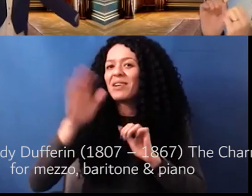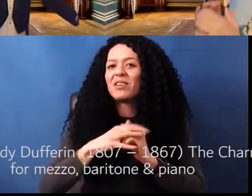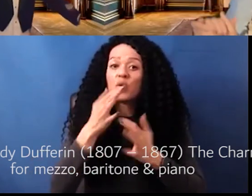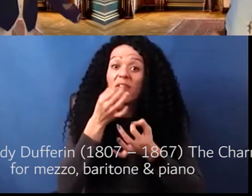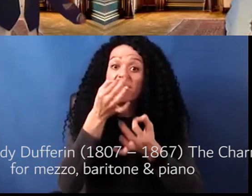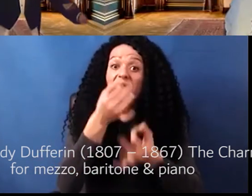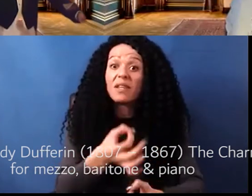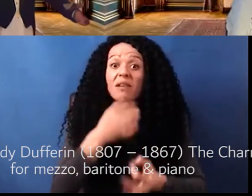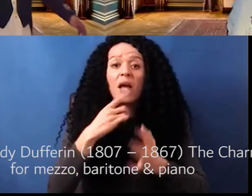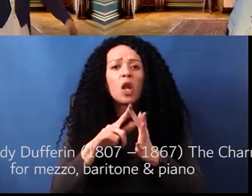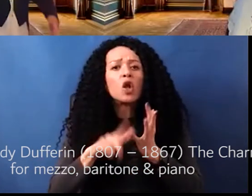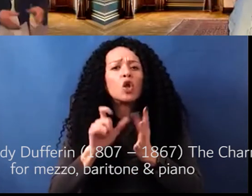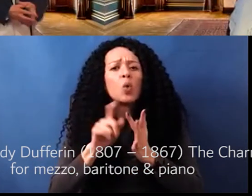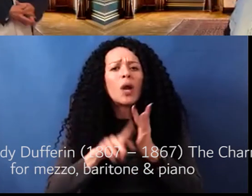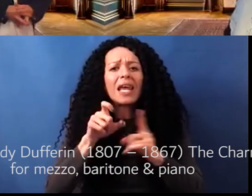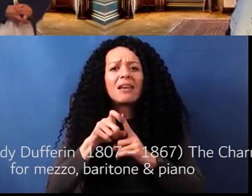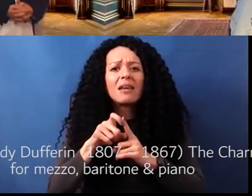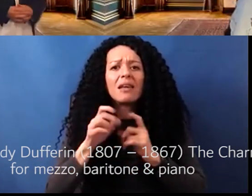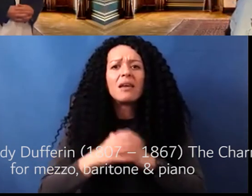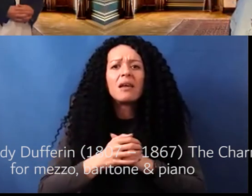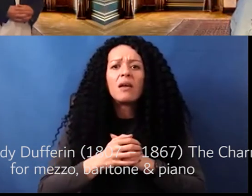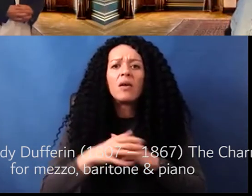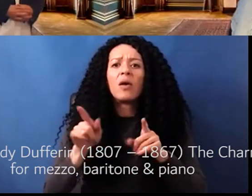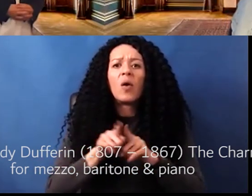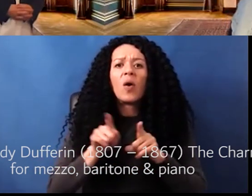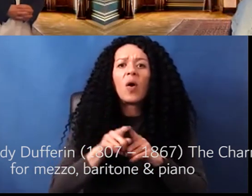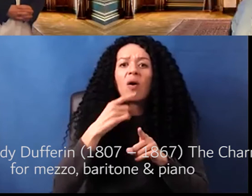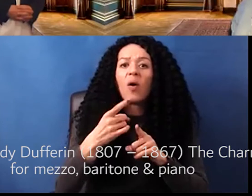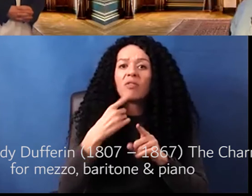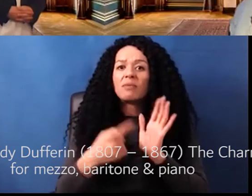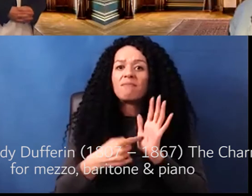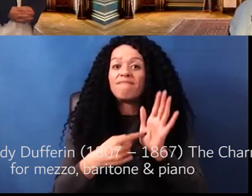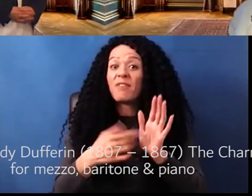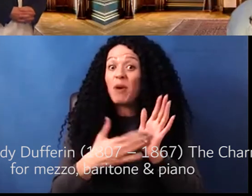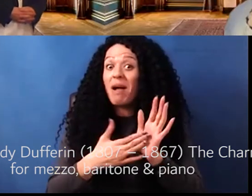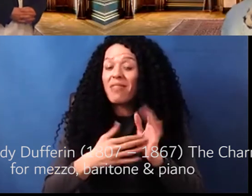with Euclid, and a none too flattering portrayal of her. So,